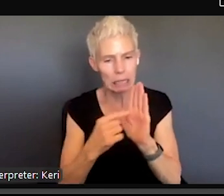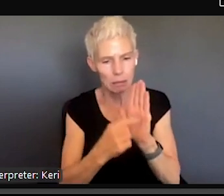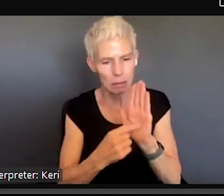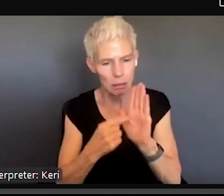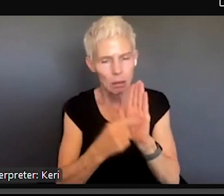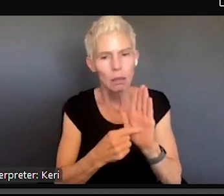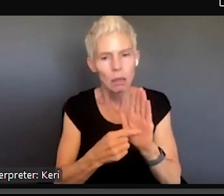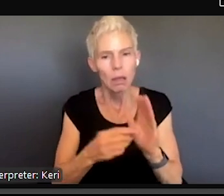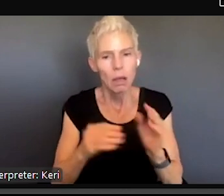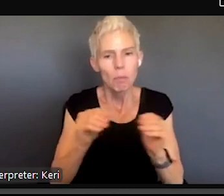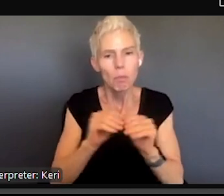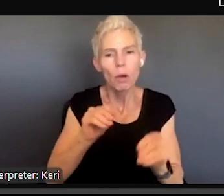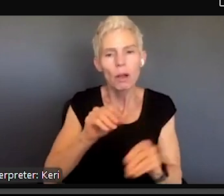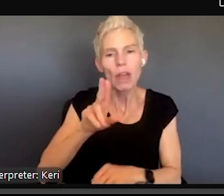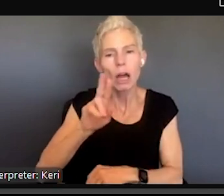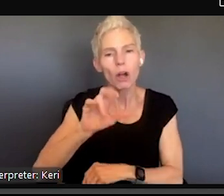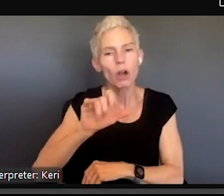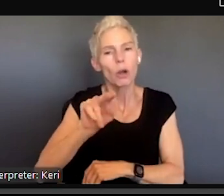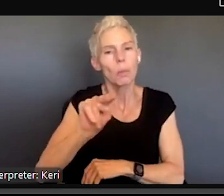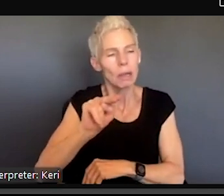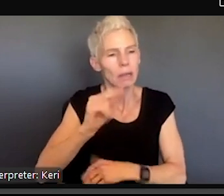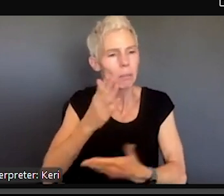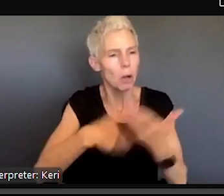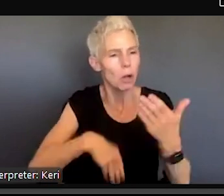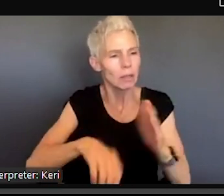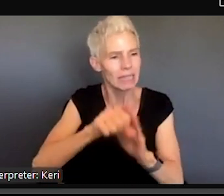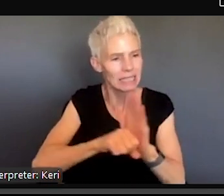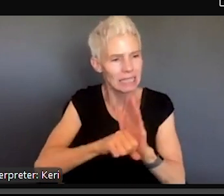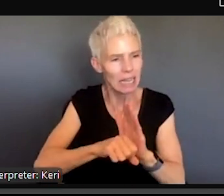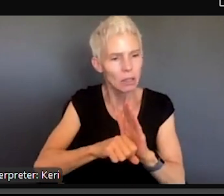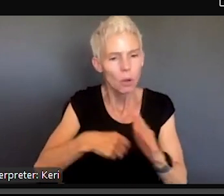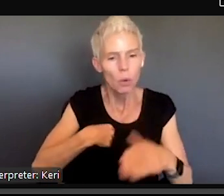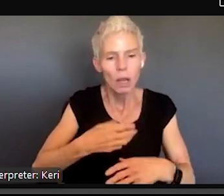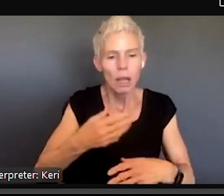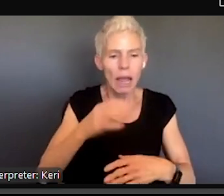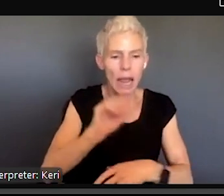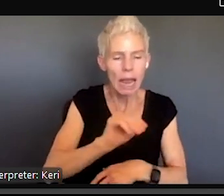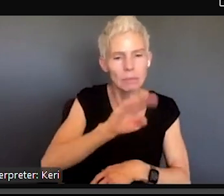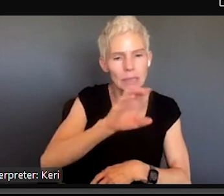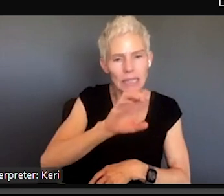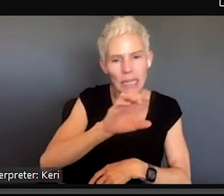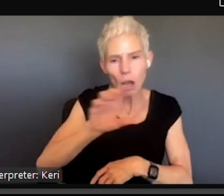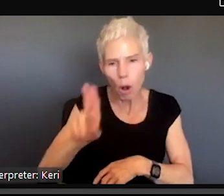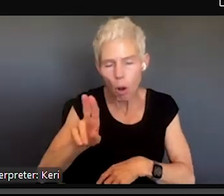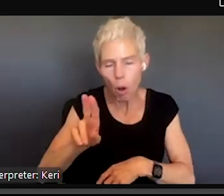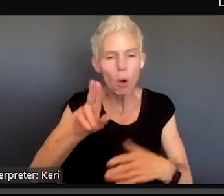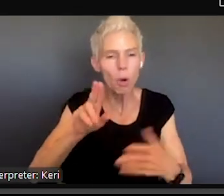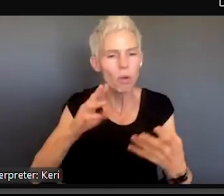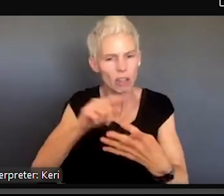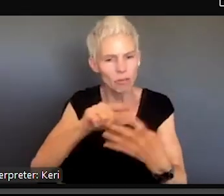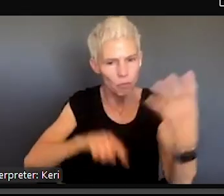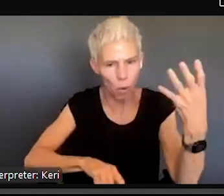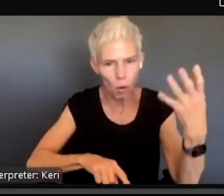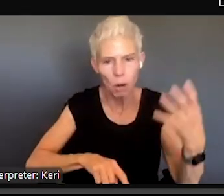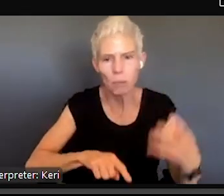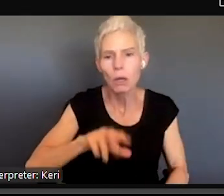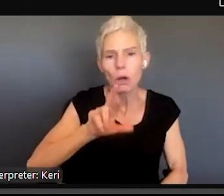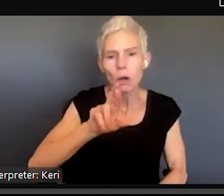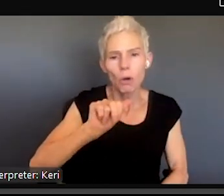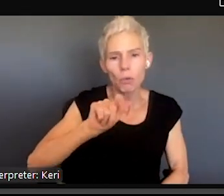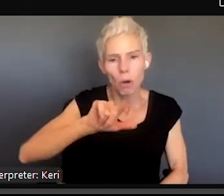primarily the urban parts of the state. We are one of 4 LMEMCOs. We serve the Raleigh Triangle area,